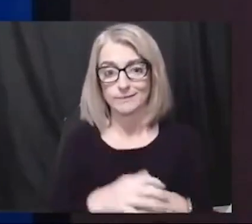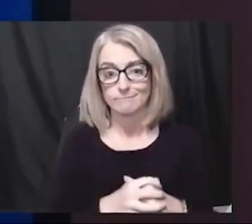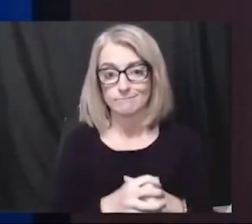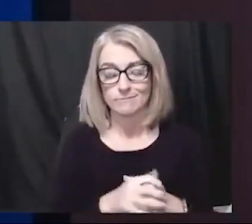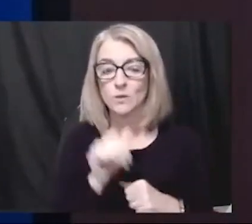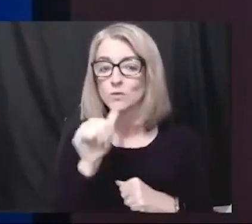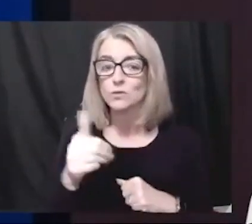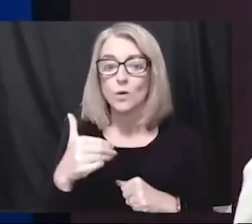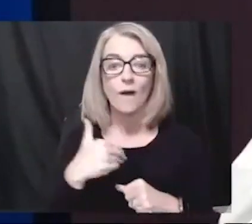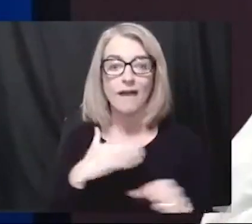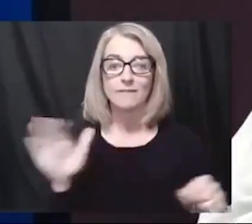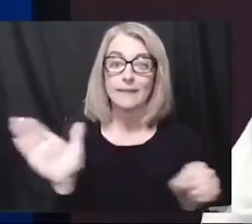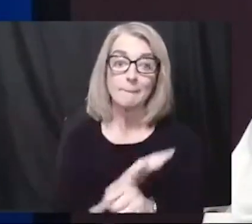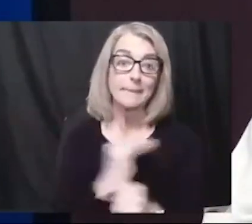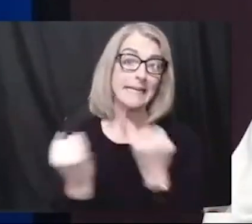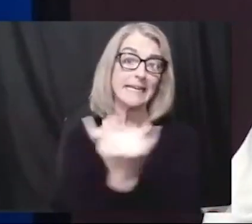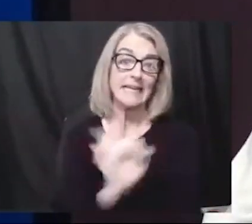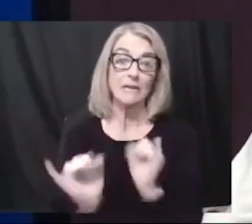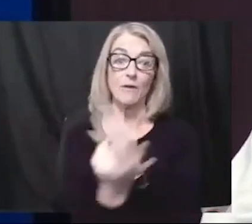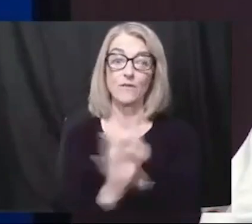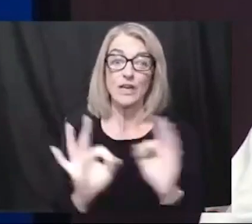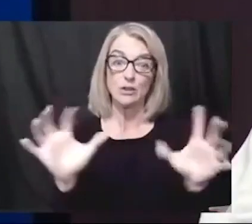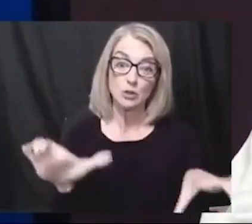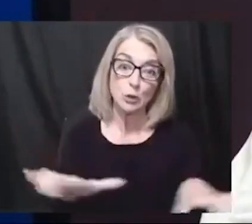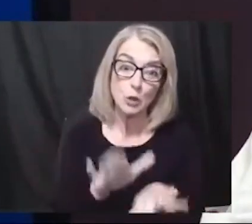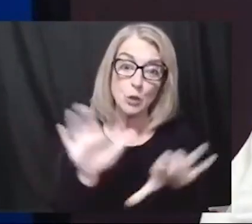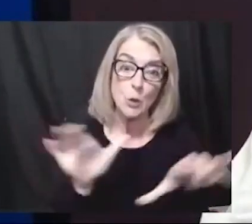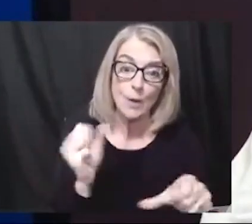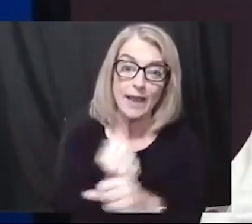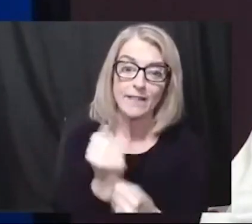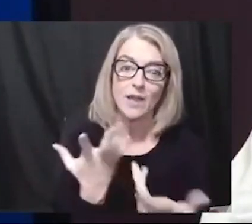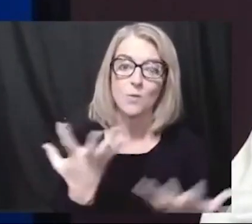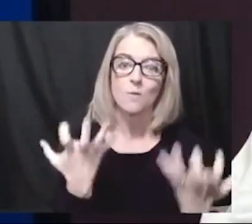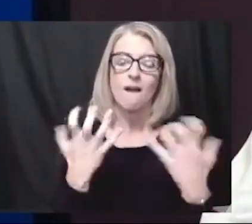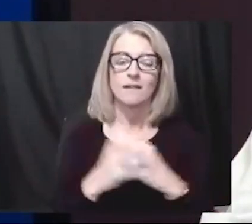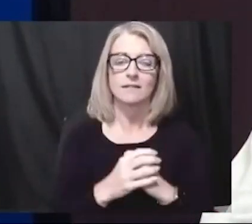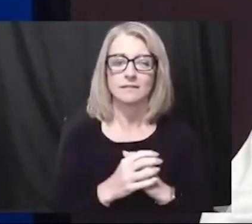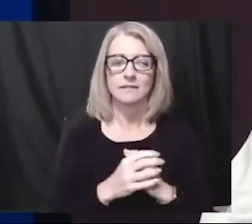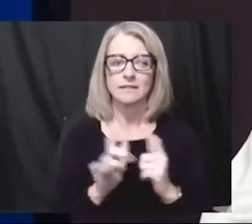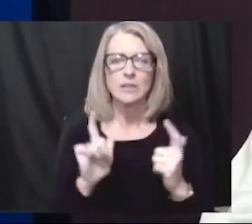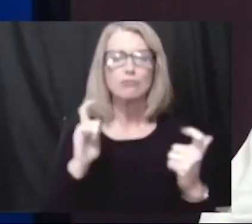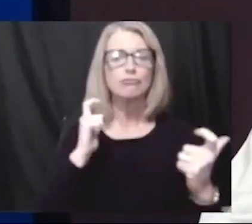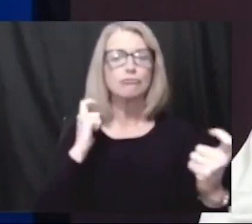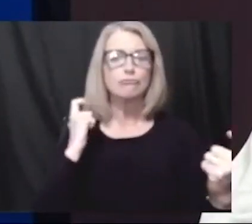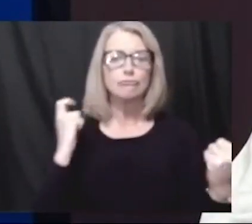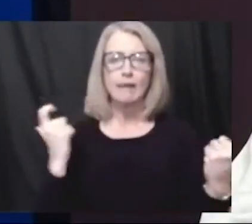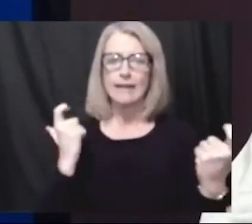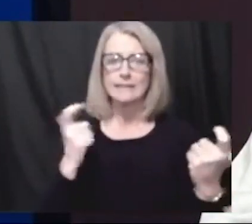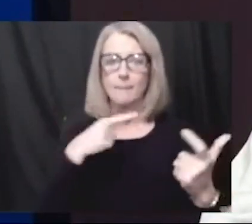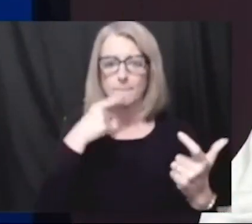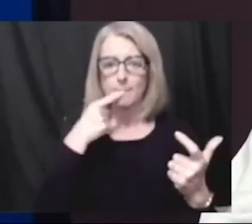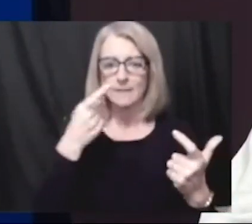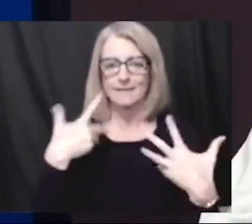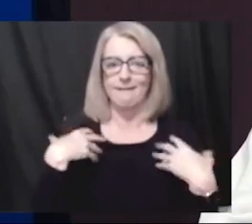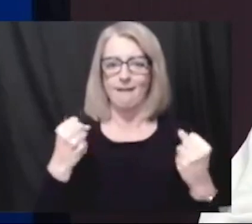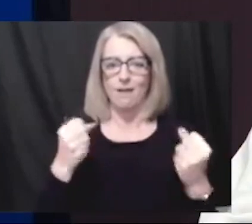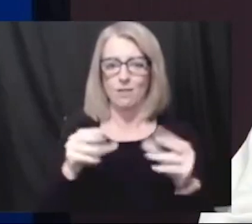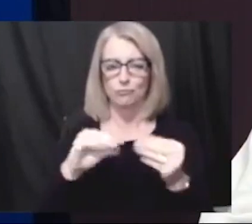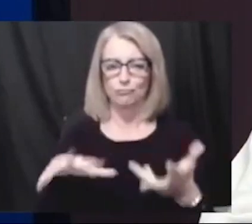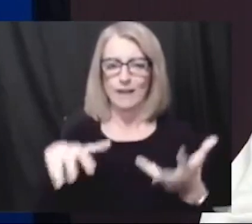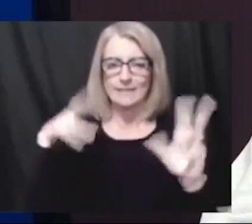complete individual freedom to do anything we want. We're in the middle of the greatest public health crisis in over 100 years. At what point is it